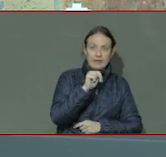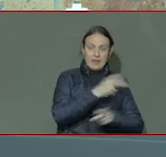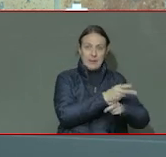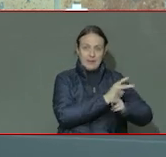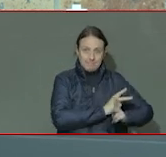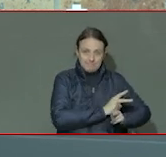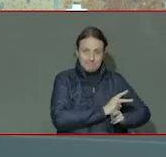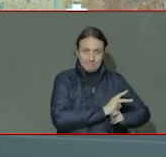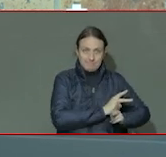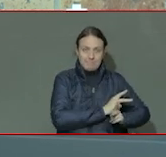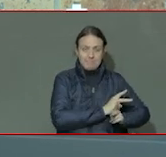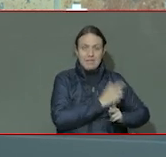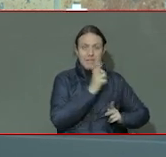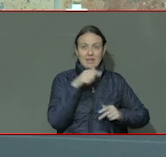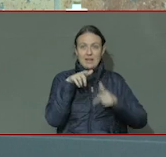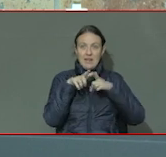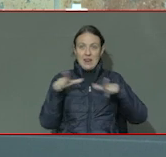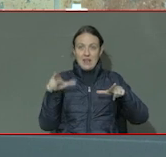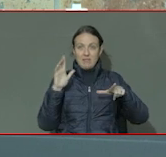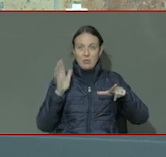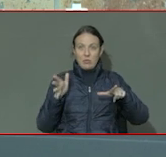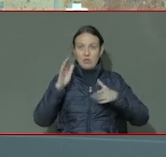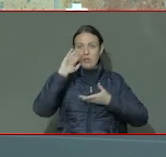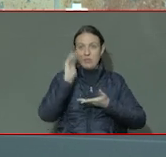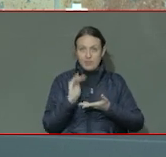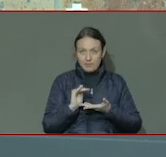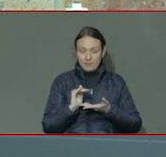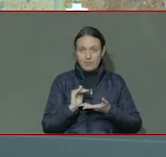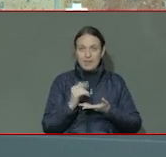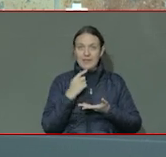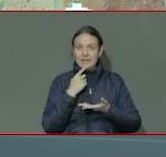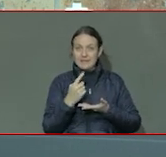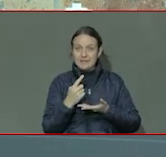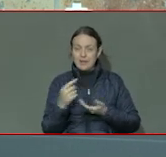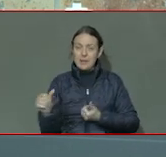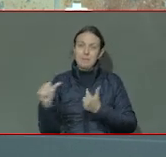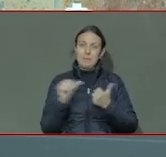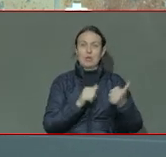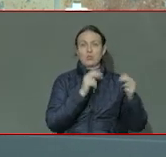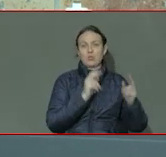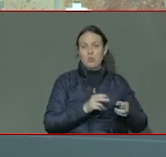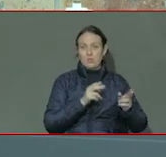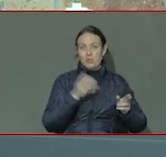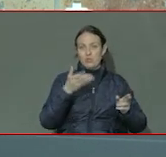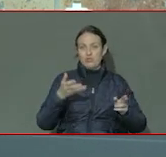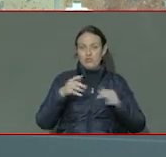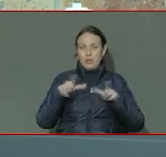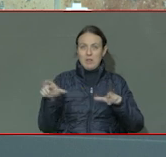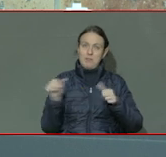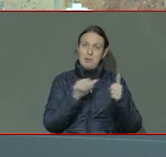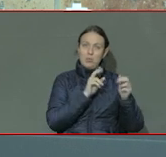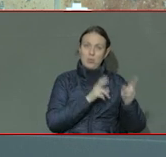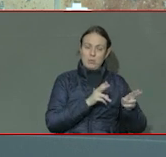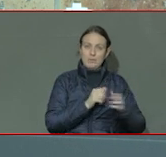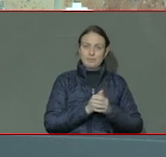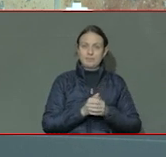therefore our levels will decrease, and then of course we will say go back to normal. The testes you were